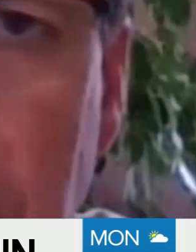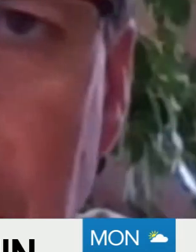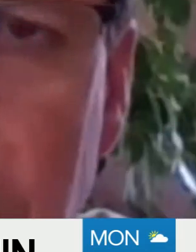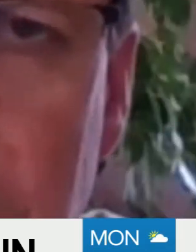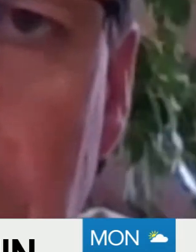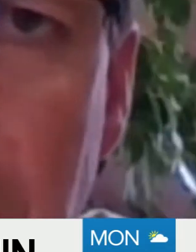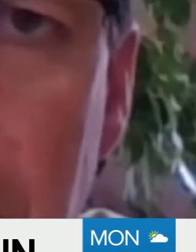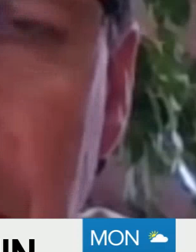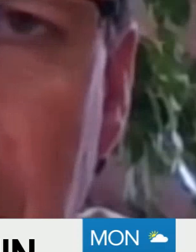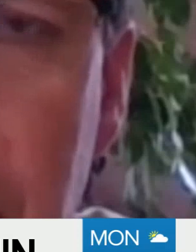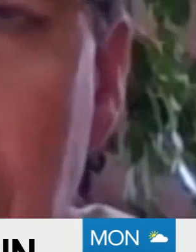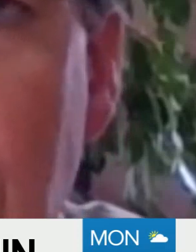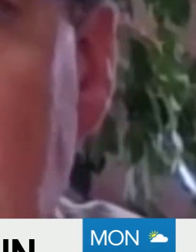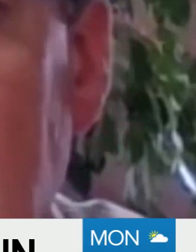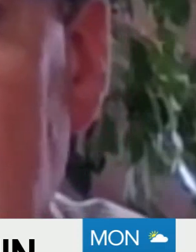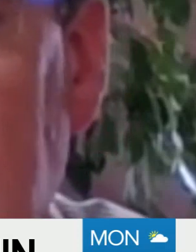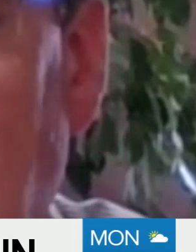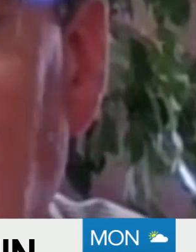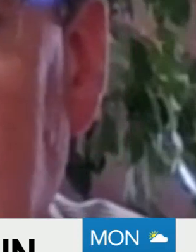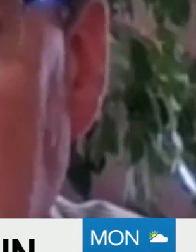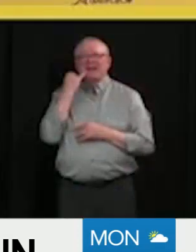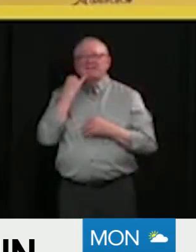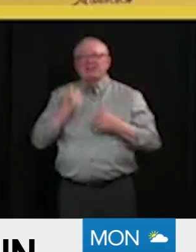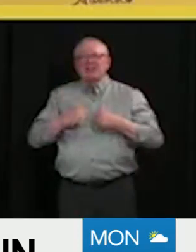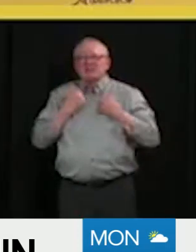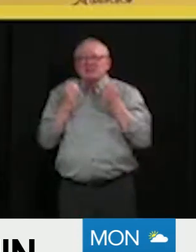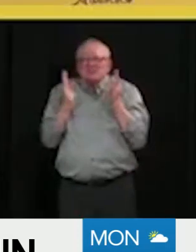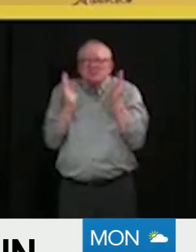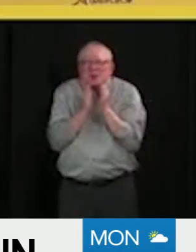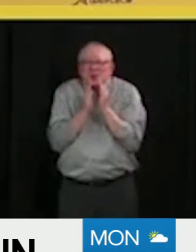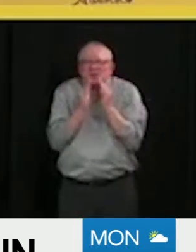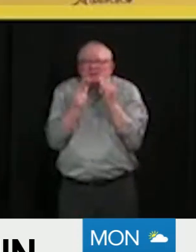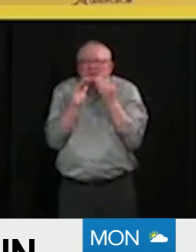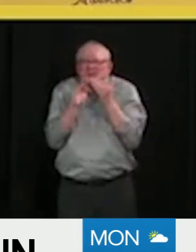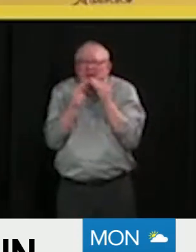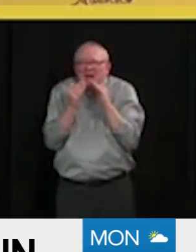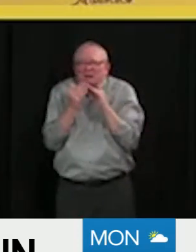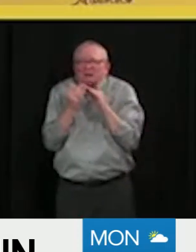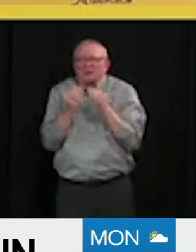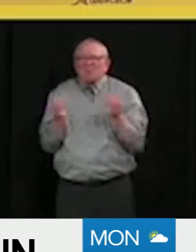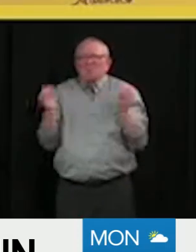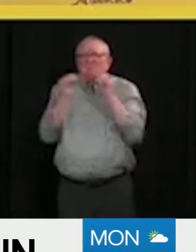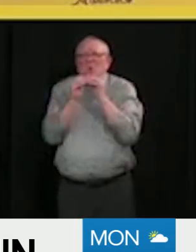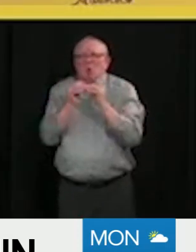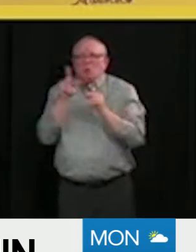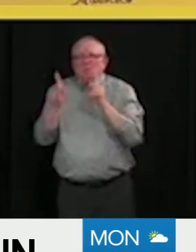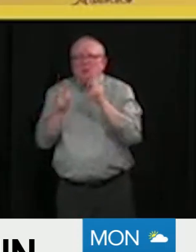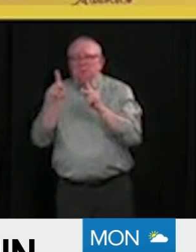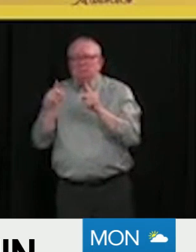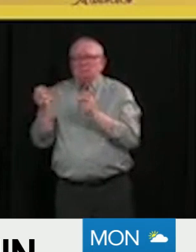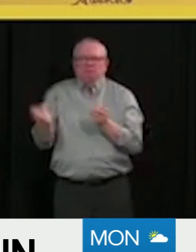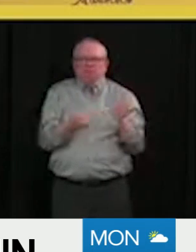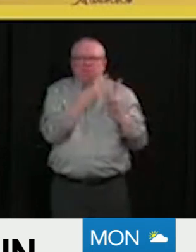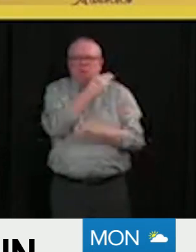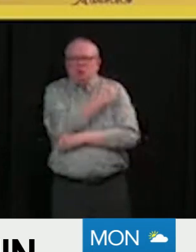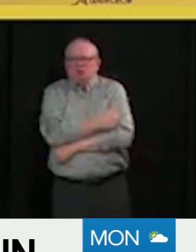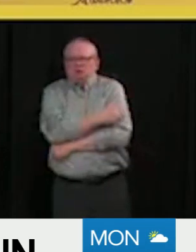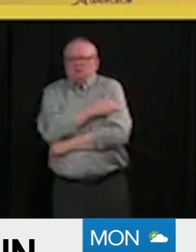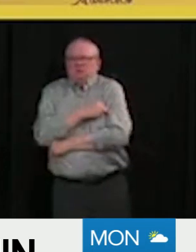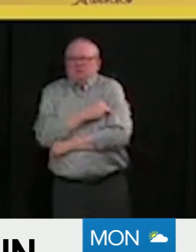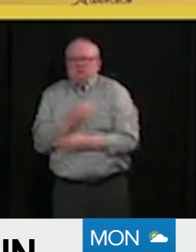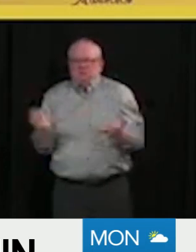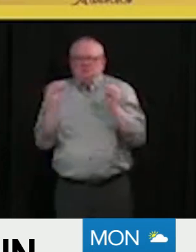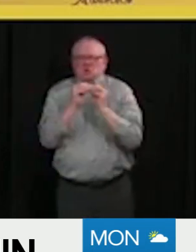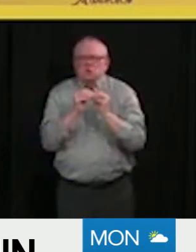Both the Premier and Chief Medical Officer laying out the numbers, saying rural areas have been disproportionately impacted by the virus. Since the beginning